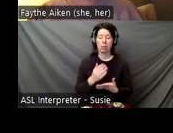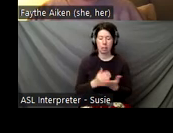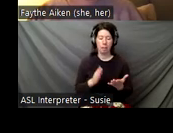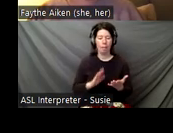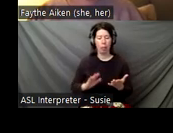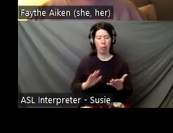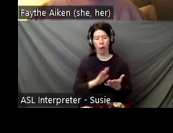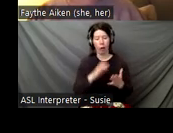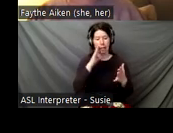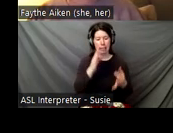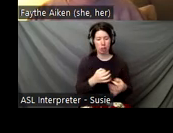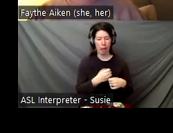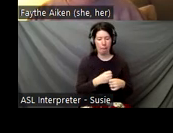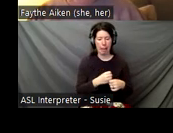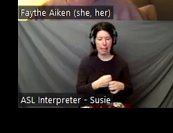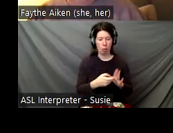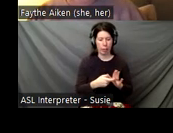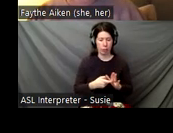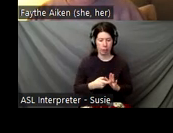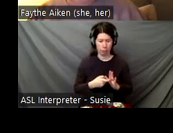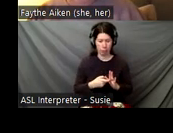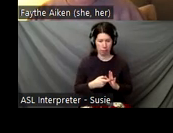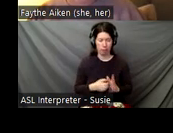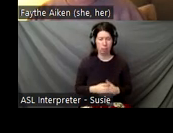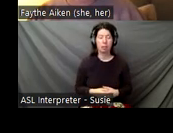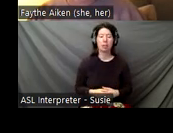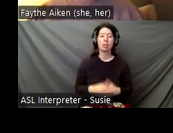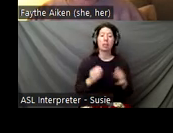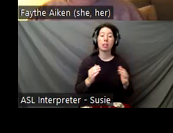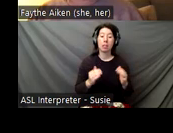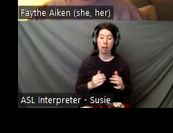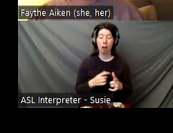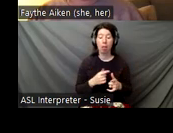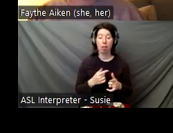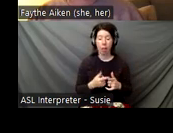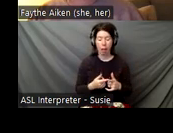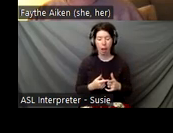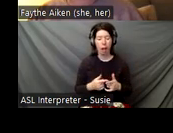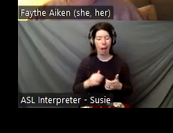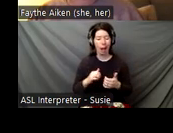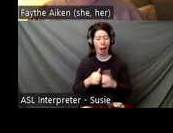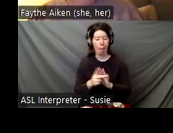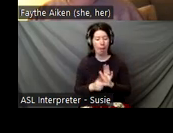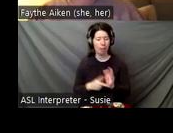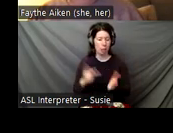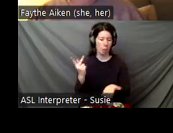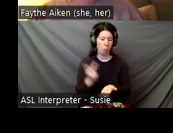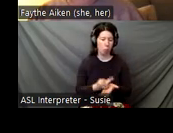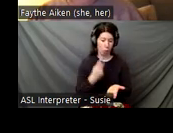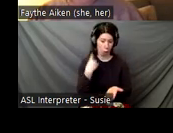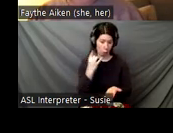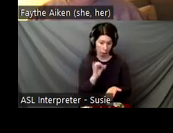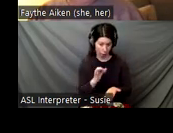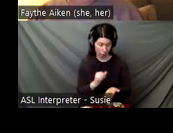decision-making criterion. And then what the approval of policy recommendations could look like. And then